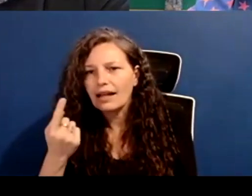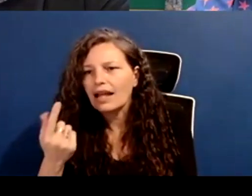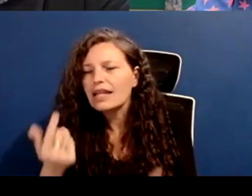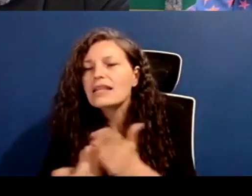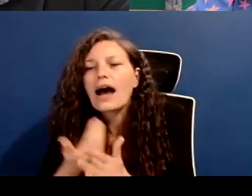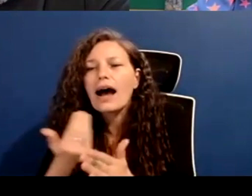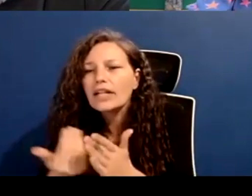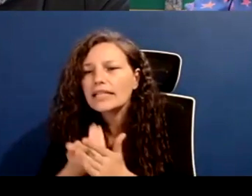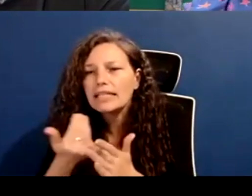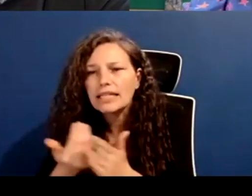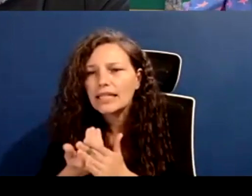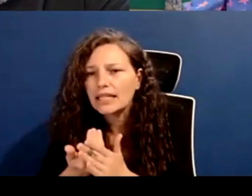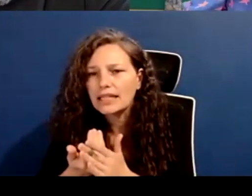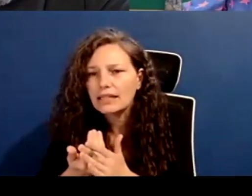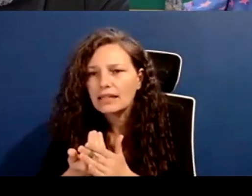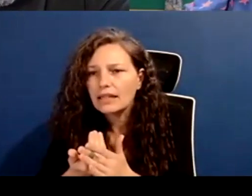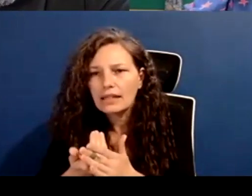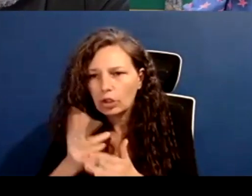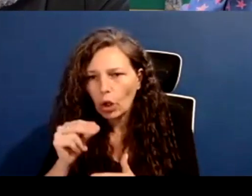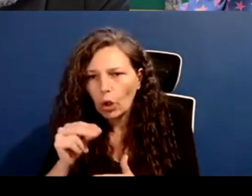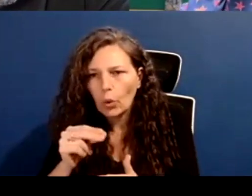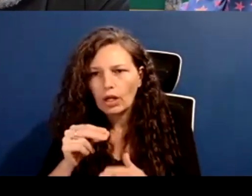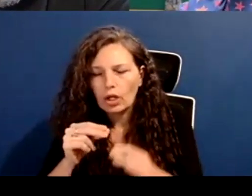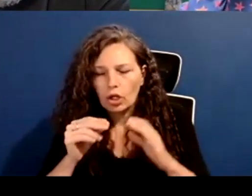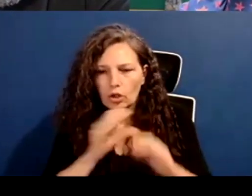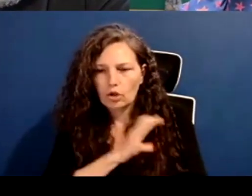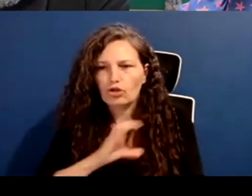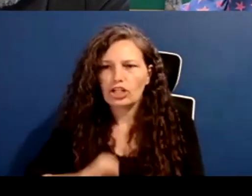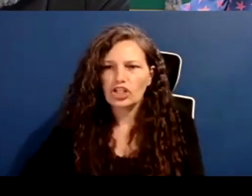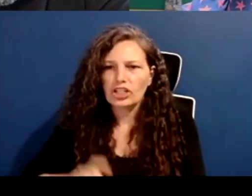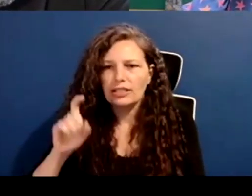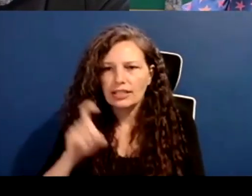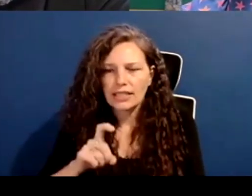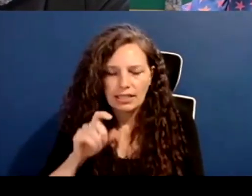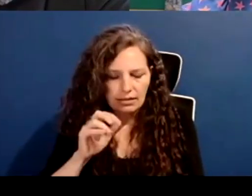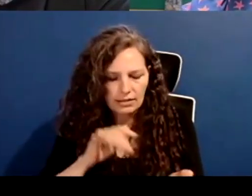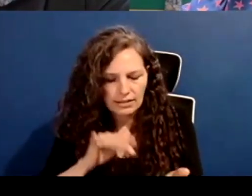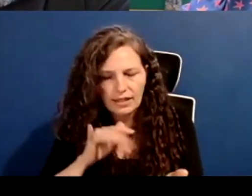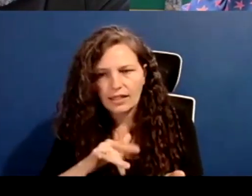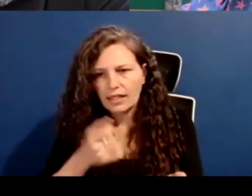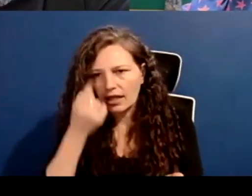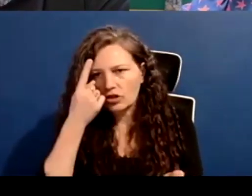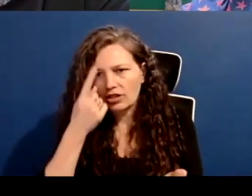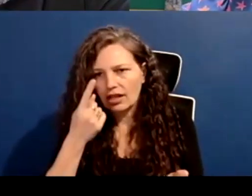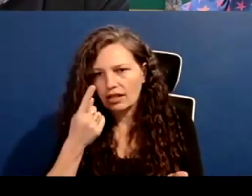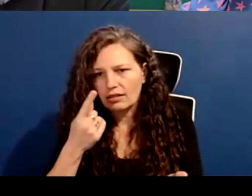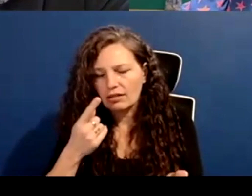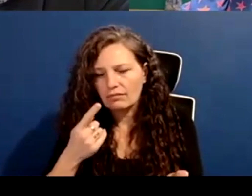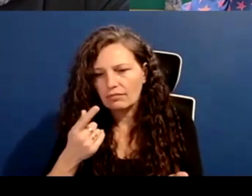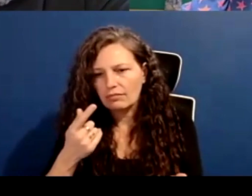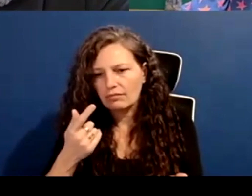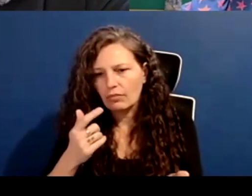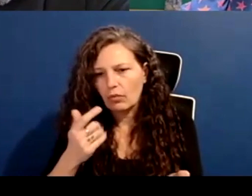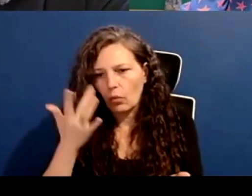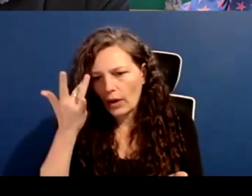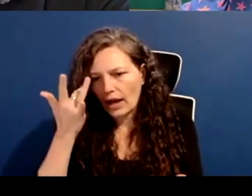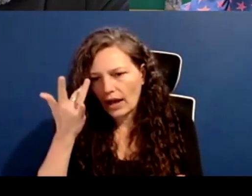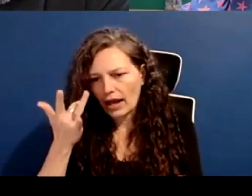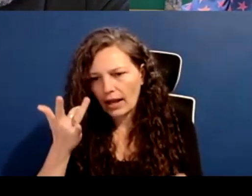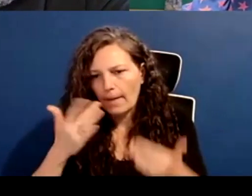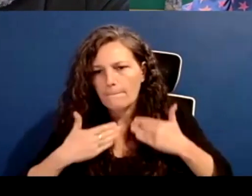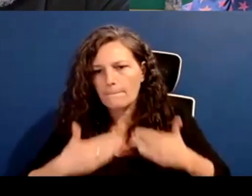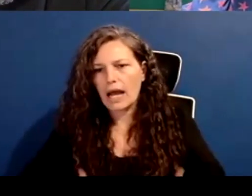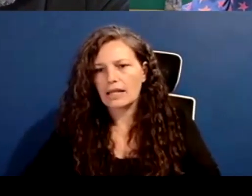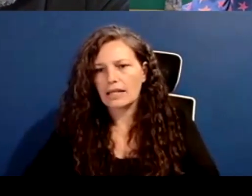Christians study to try to understand why bodies aren't well or why bodies don't work. But it's